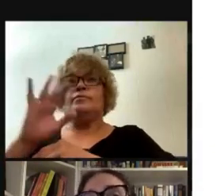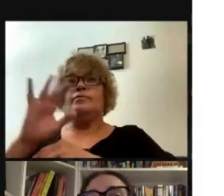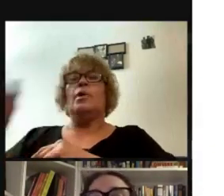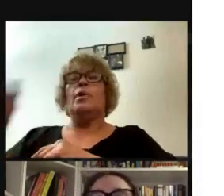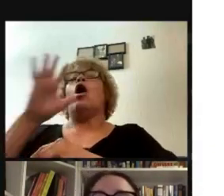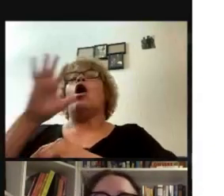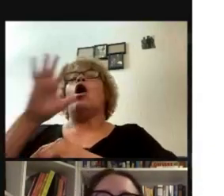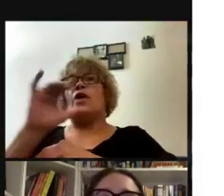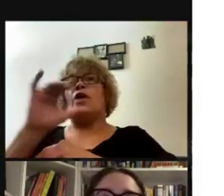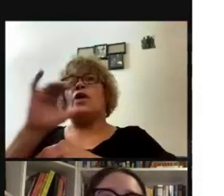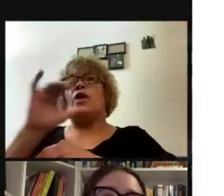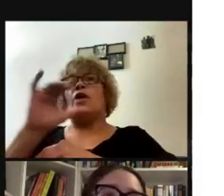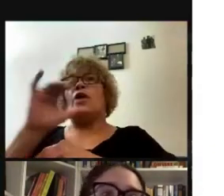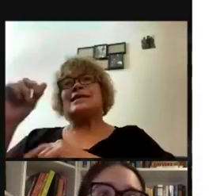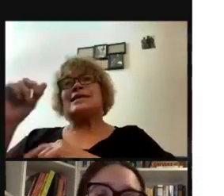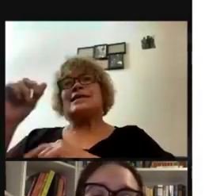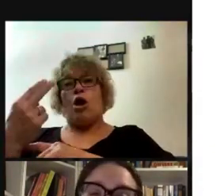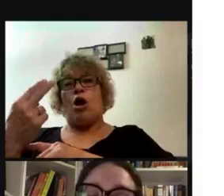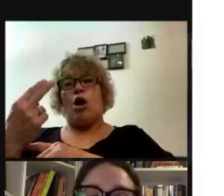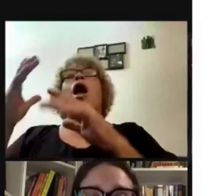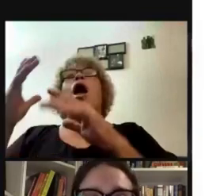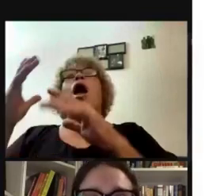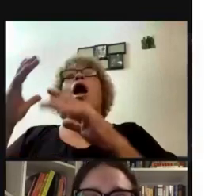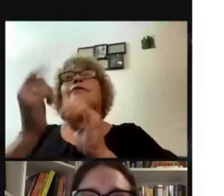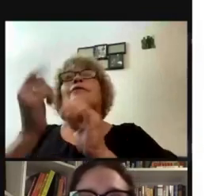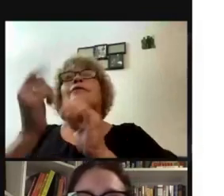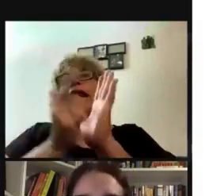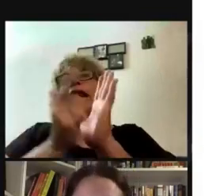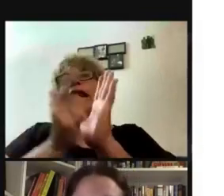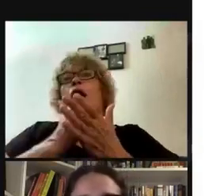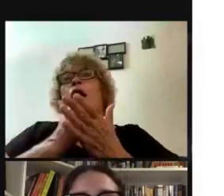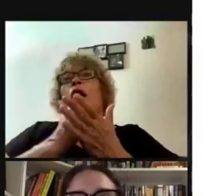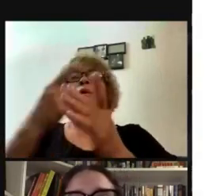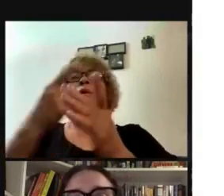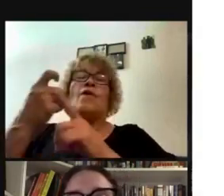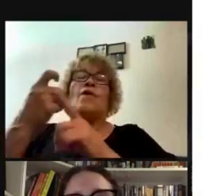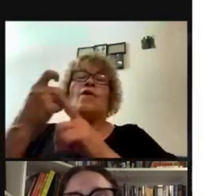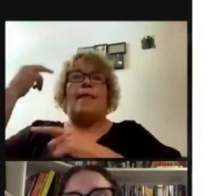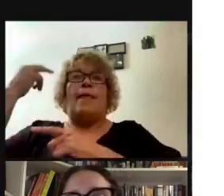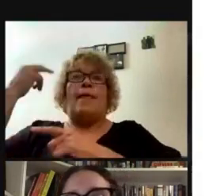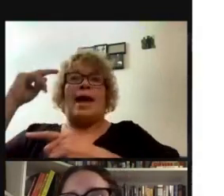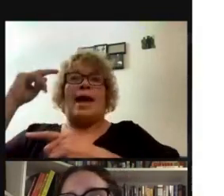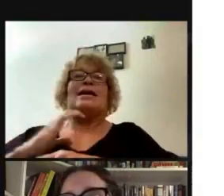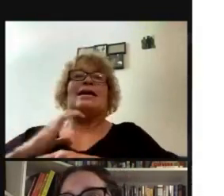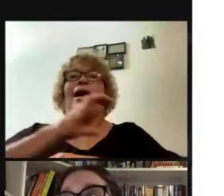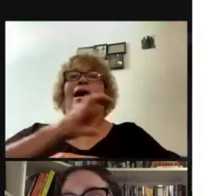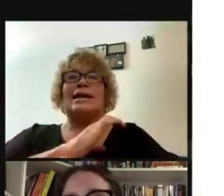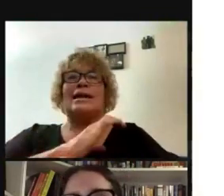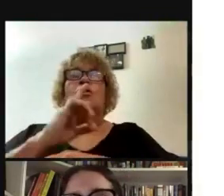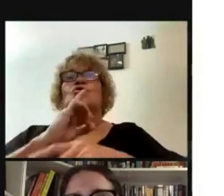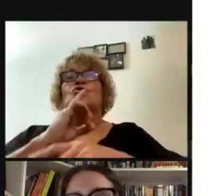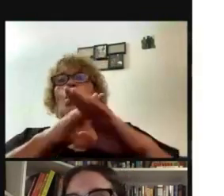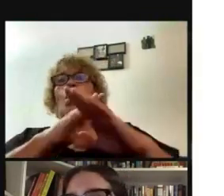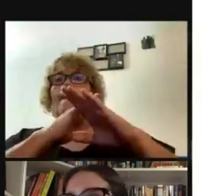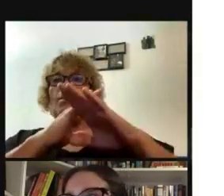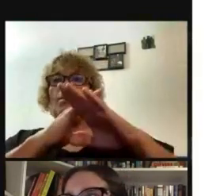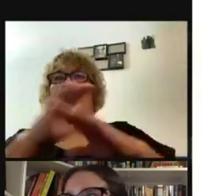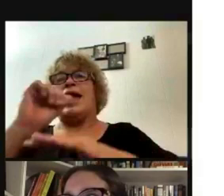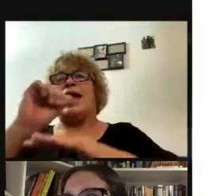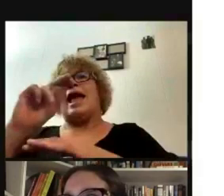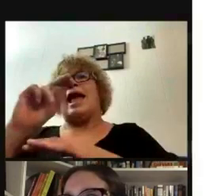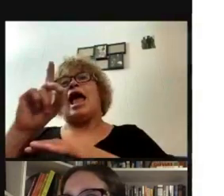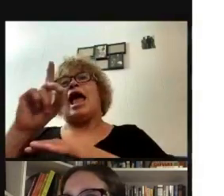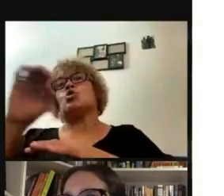Garcia, winds up seeking legal assistance from the Mexican consulate to prevent Andrea's